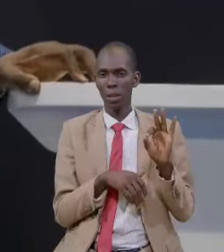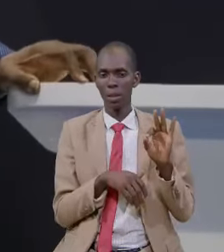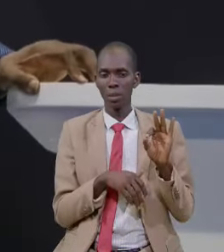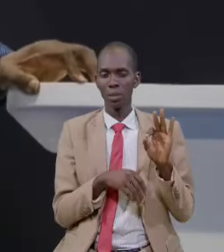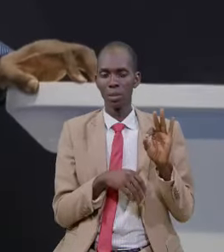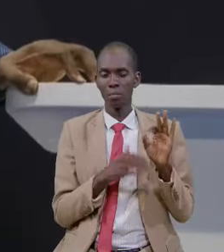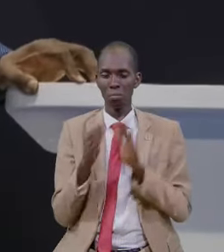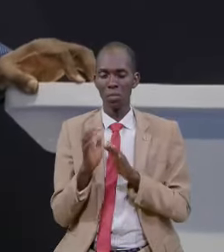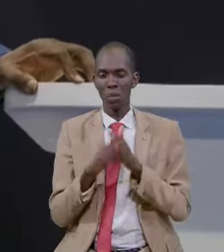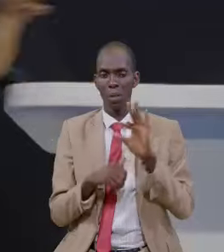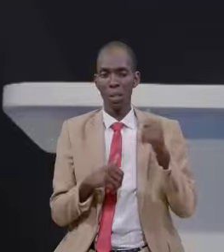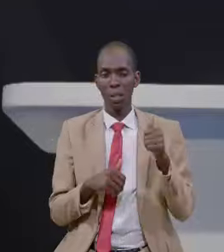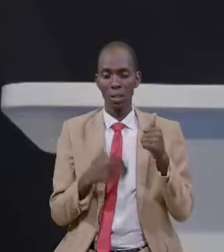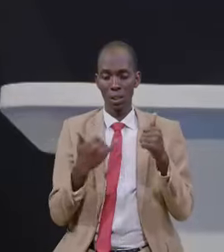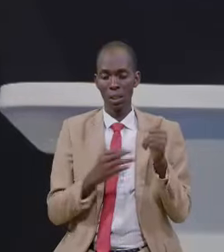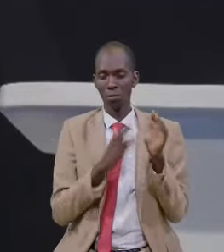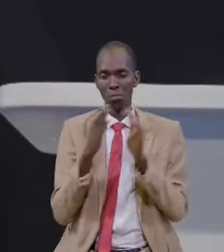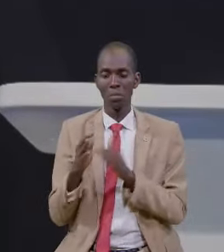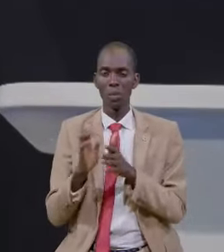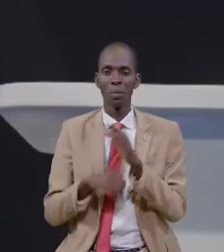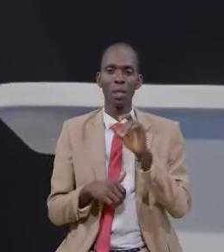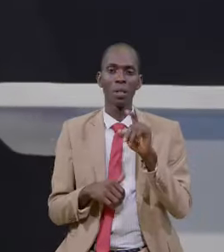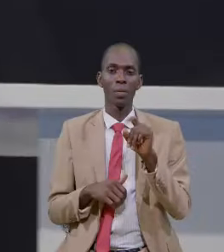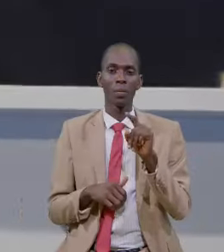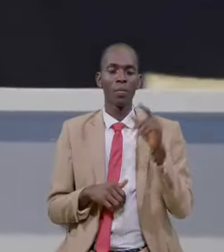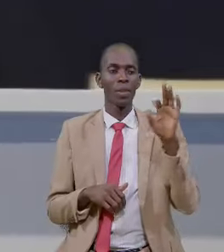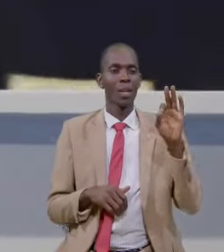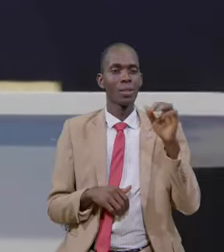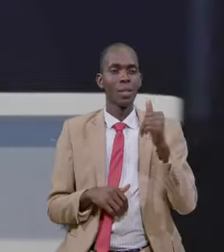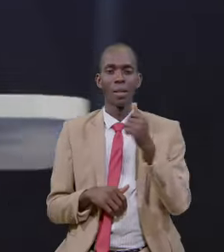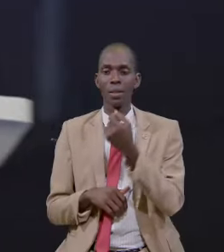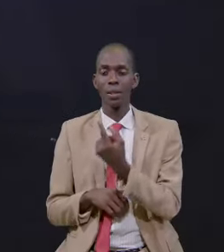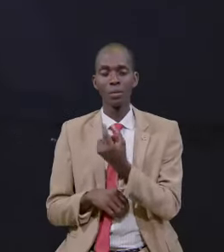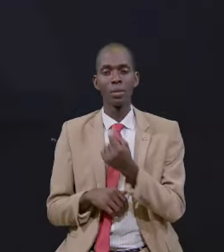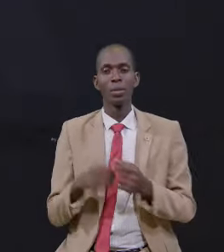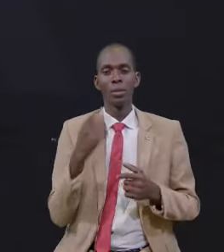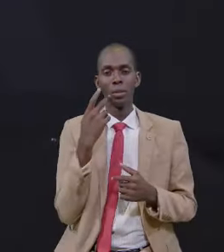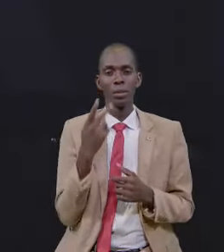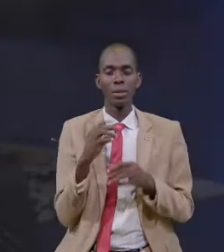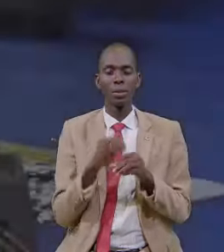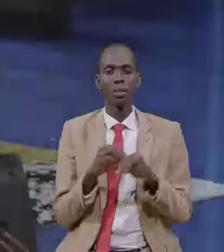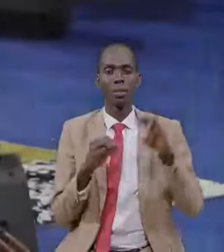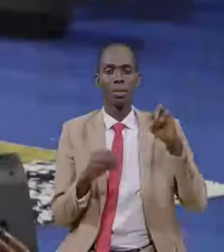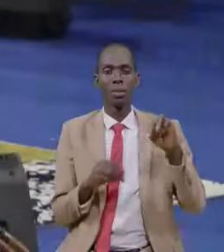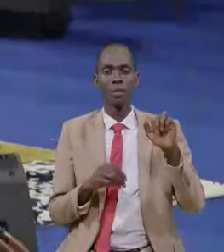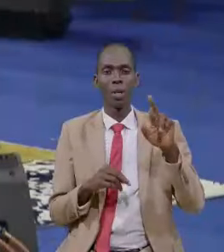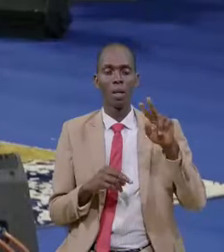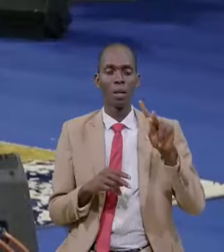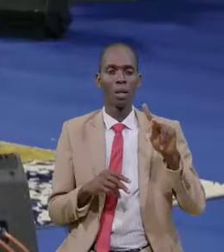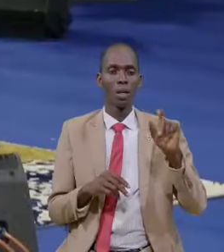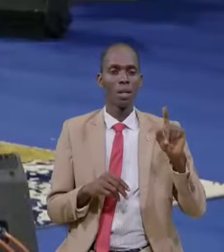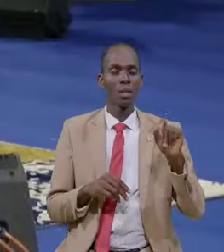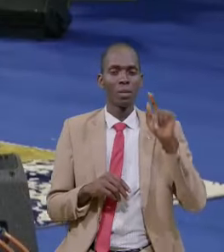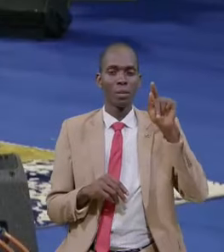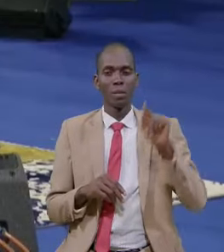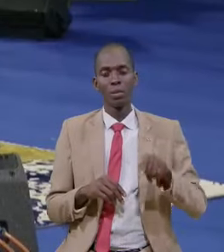10, now chapter 11? 9, 10, 11. In Mark chapter 11, reading from